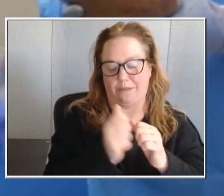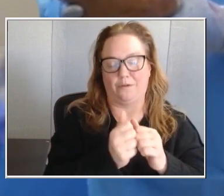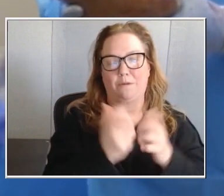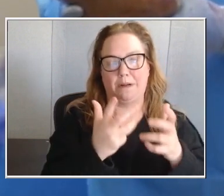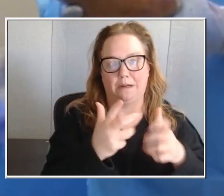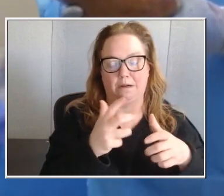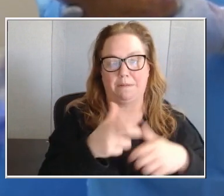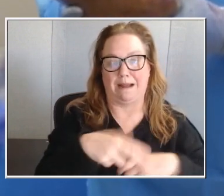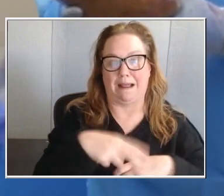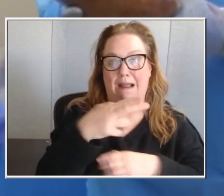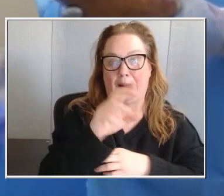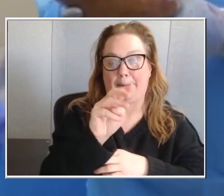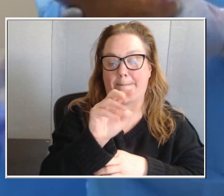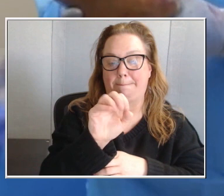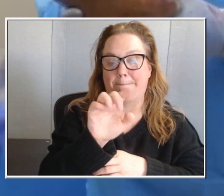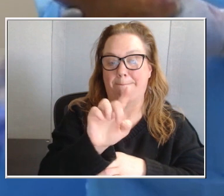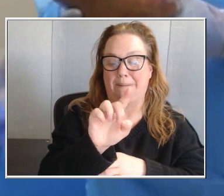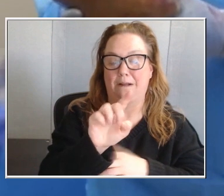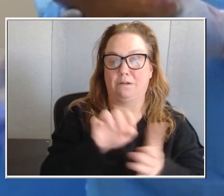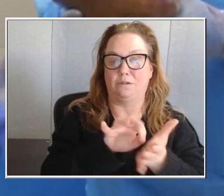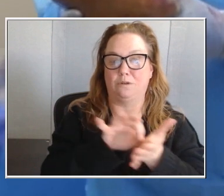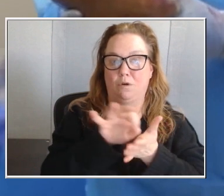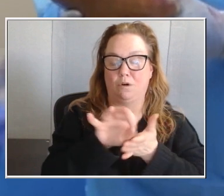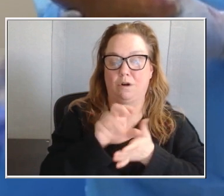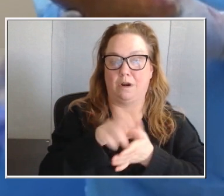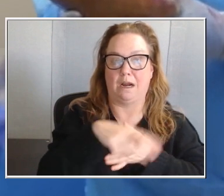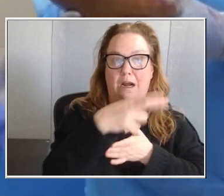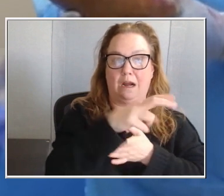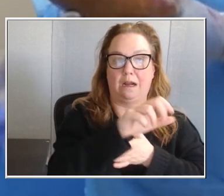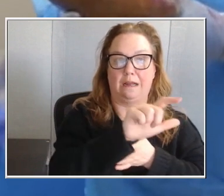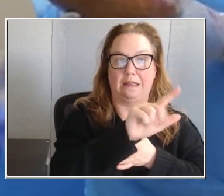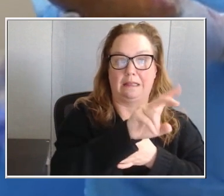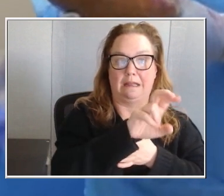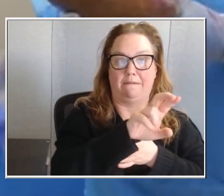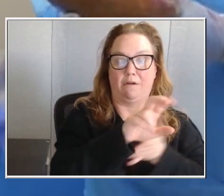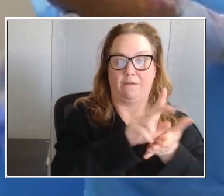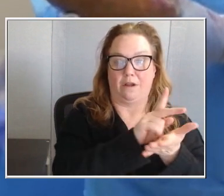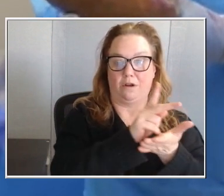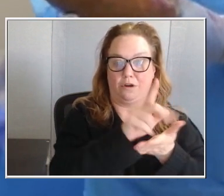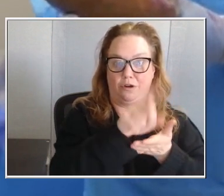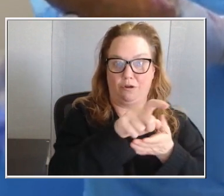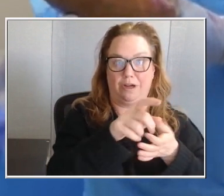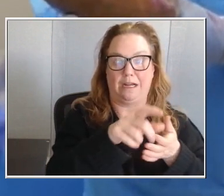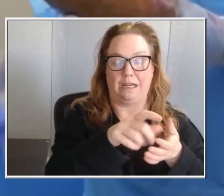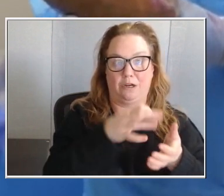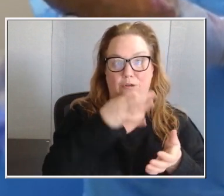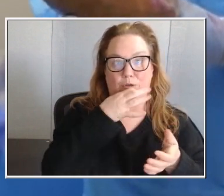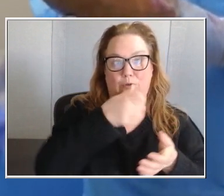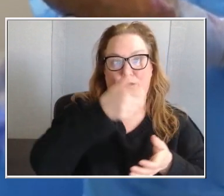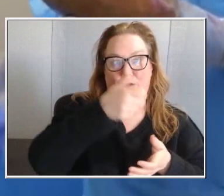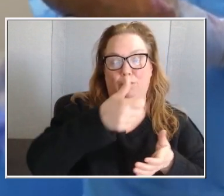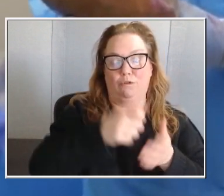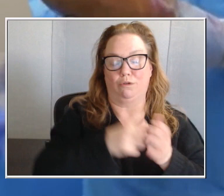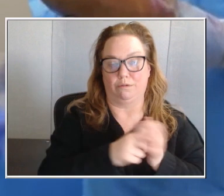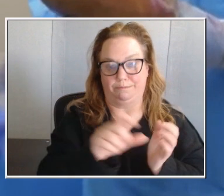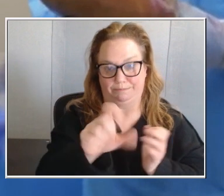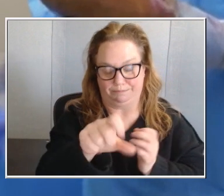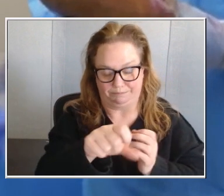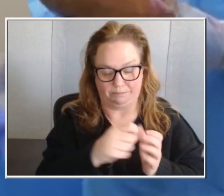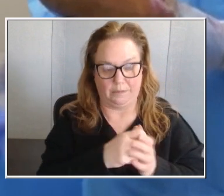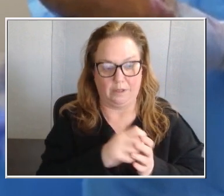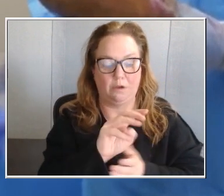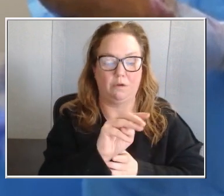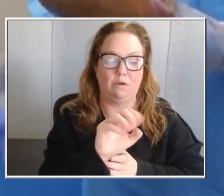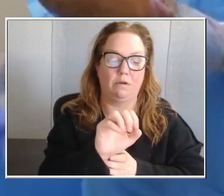Meld score is associated with a higher risk of liver failure, and you're going to need a transplant sooner than later. Absolutely. Simply put, your Meld can